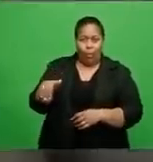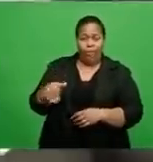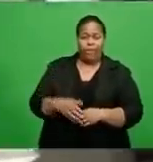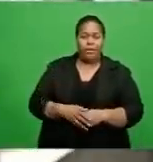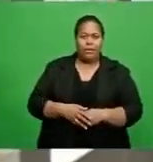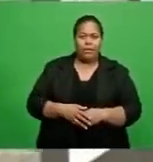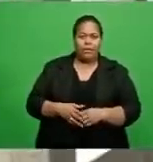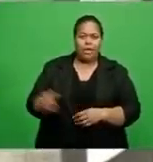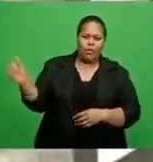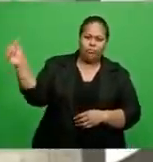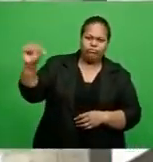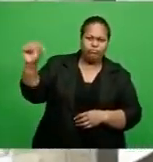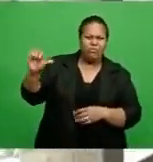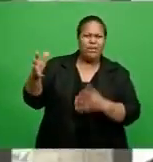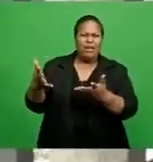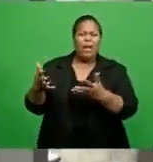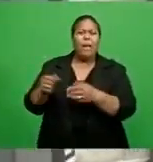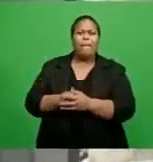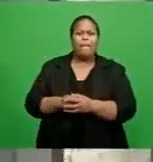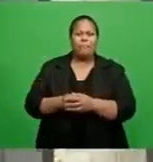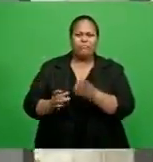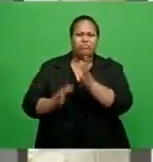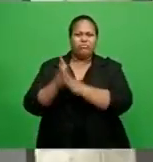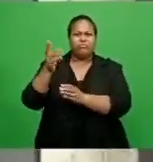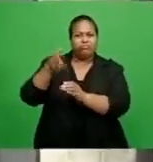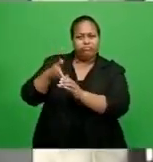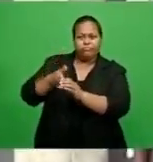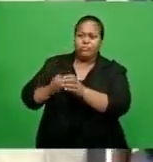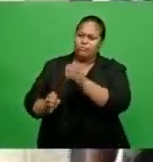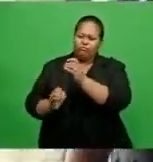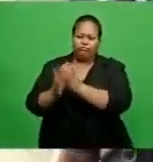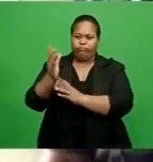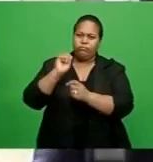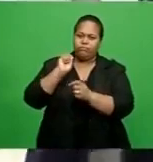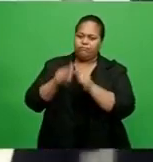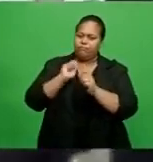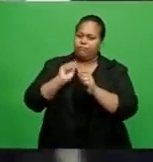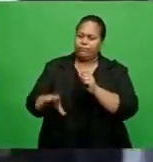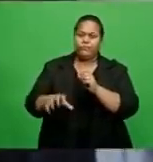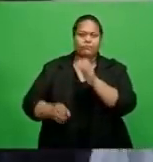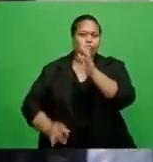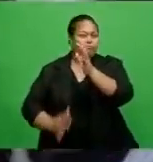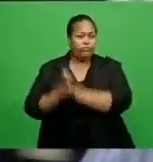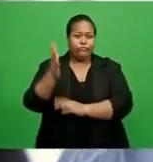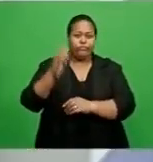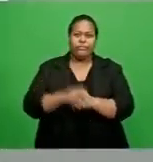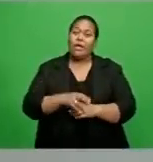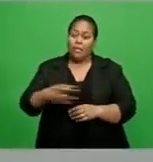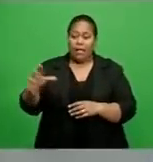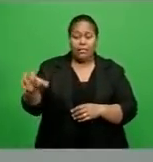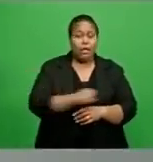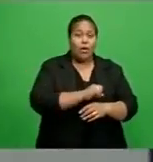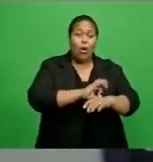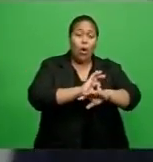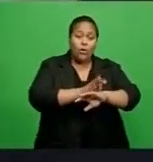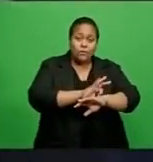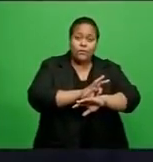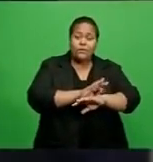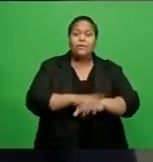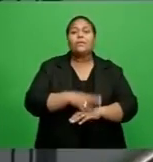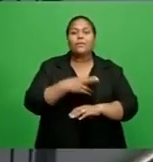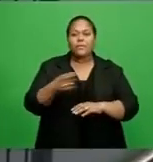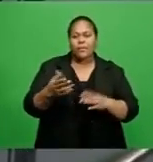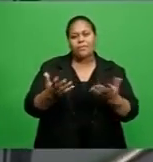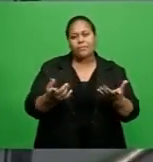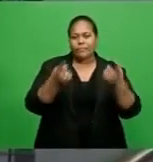poured benzene on her and set her alight. Naimawi then rushed her to the hospital, where a few days later she succumbed